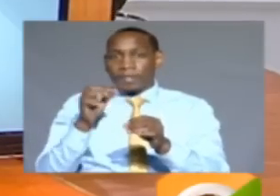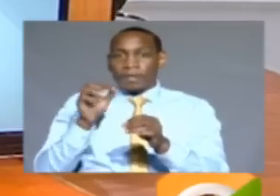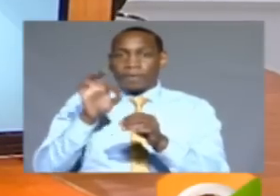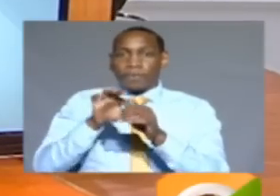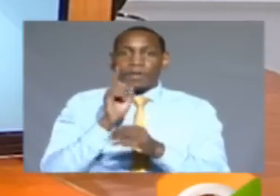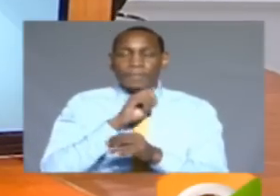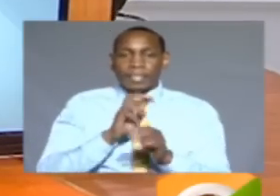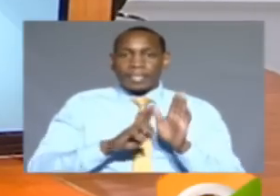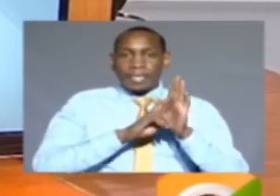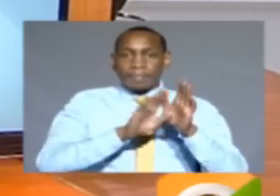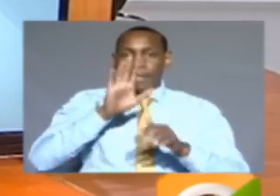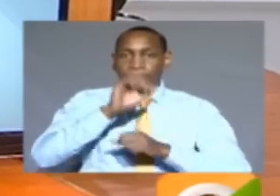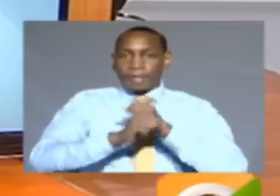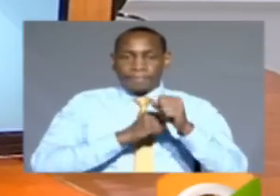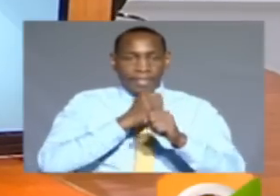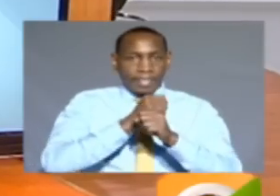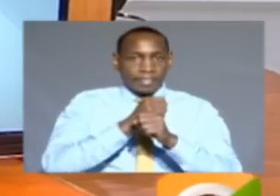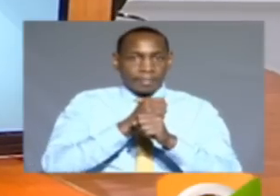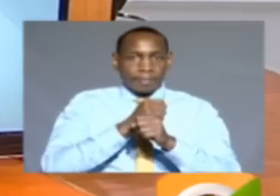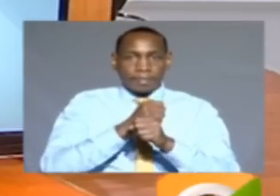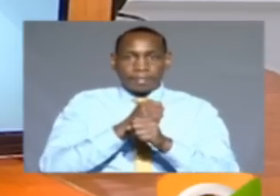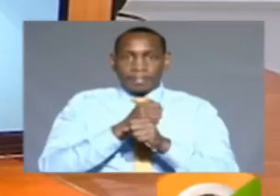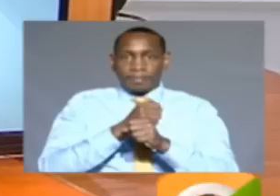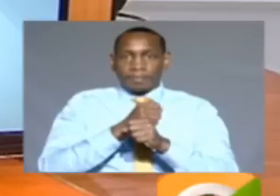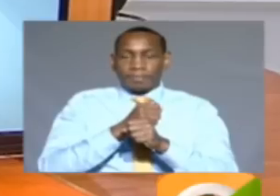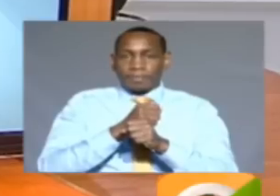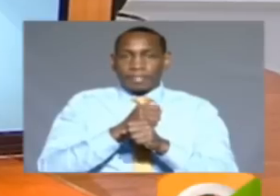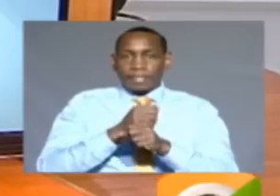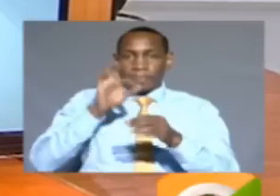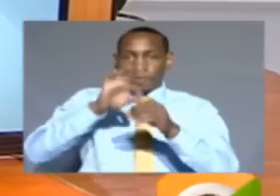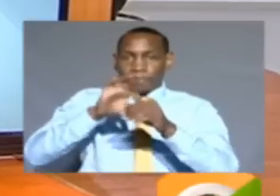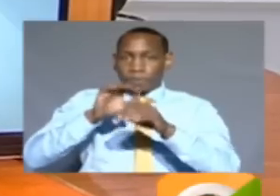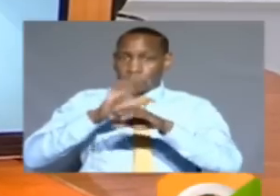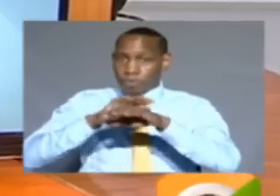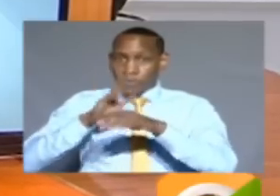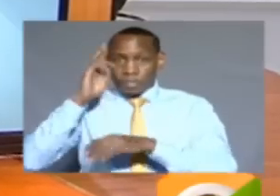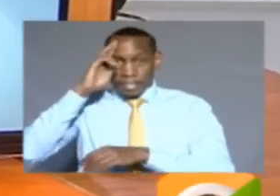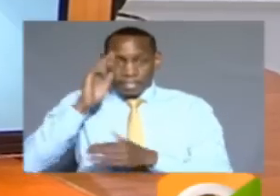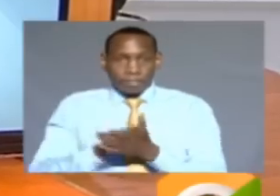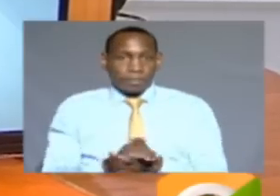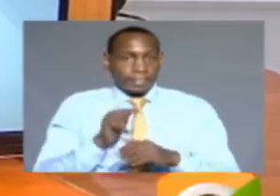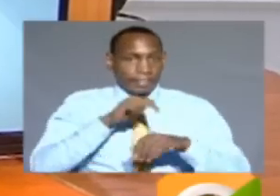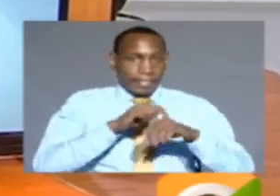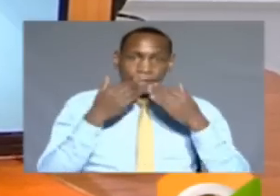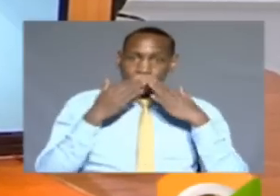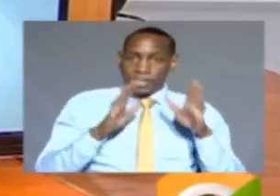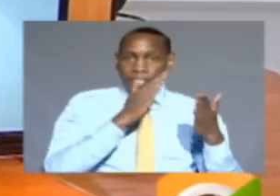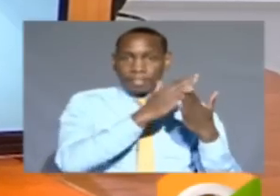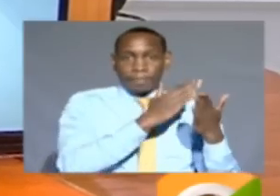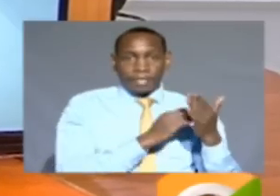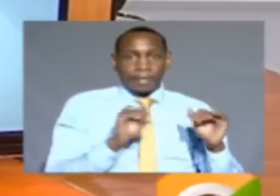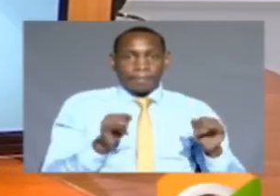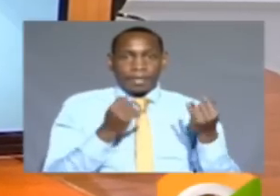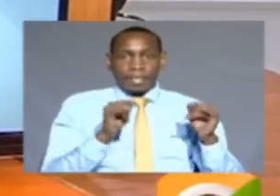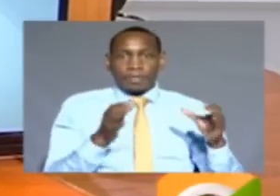to wakilisha miaka mitano, and we need to elect them for the right reasons. Okay. Ni wakati wa kukamilisha kipindi cha News Gang.